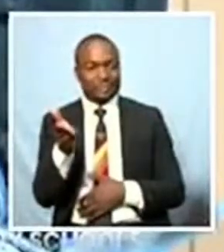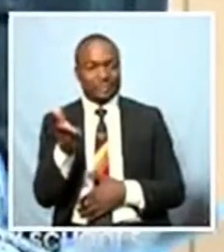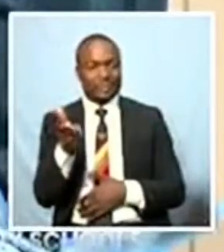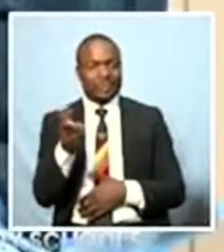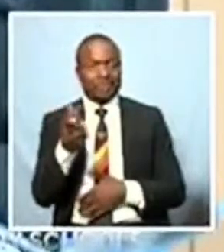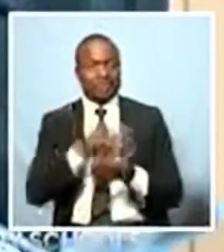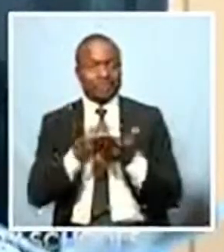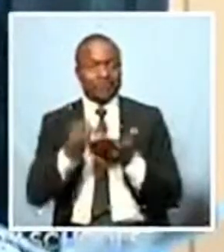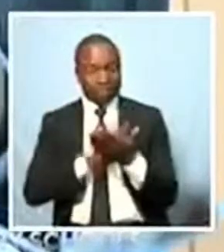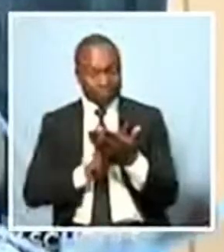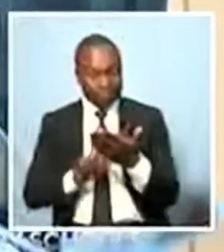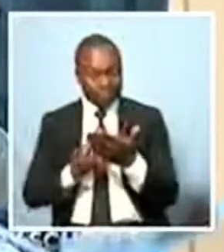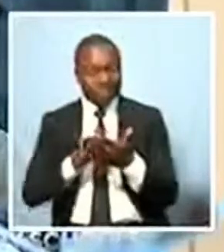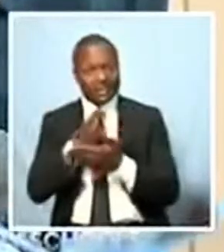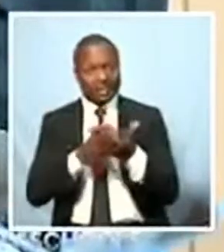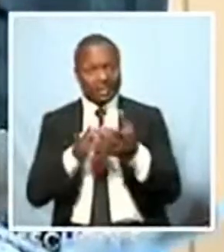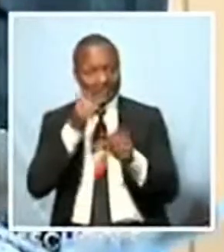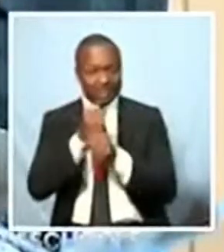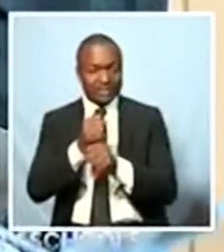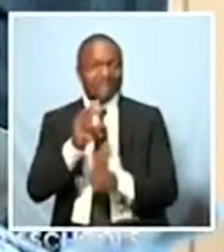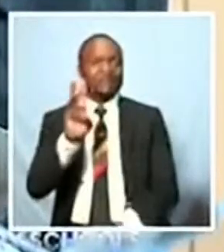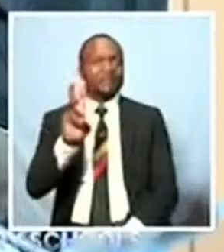to read and write, some up to grade 6.